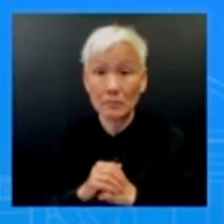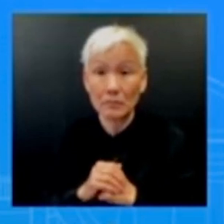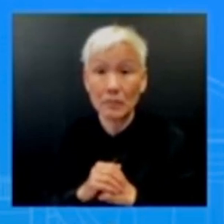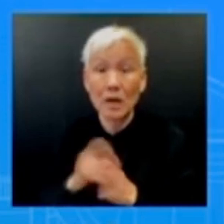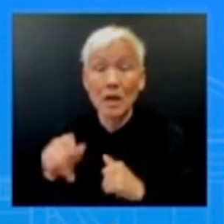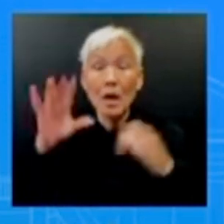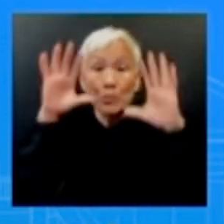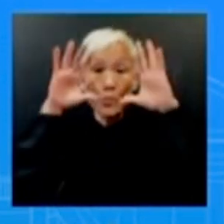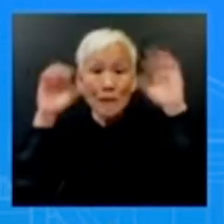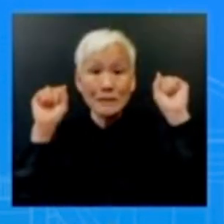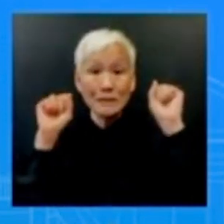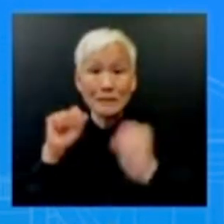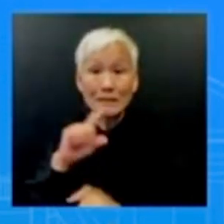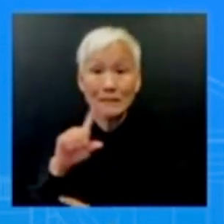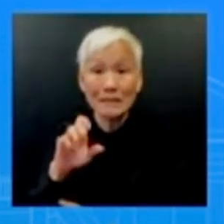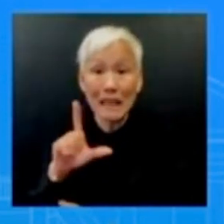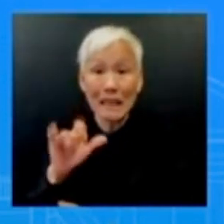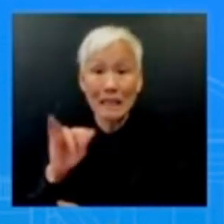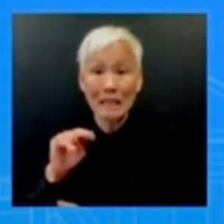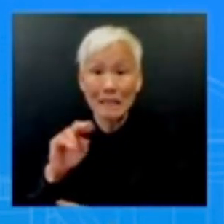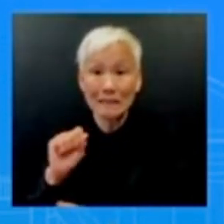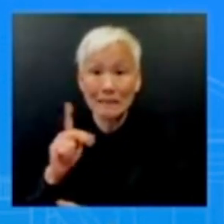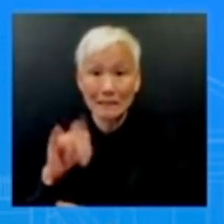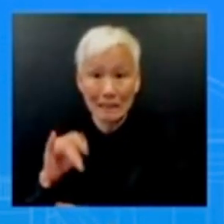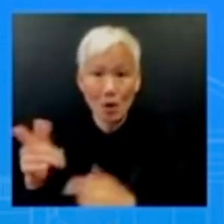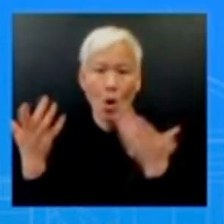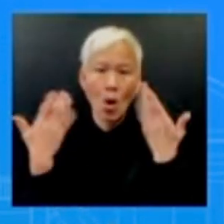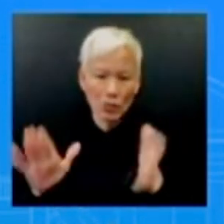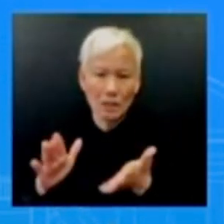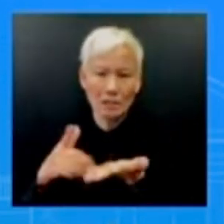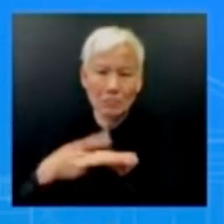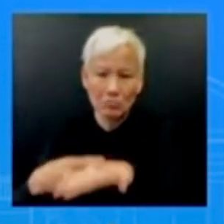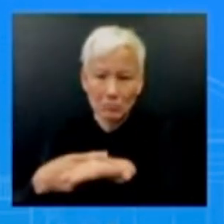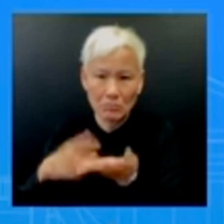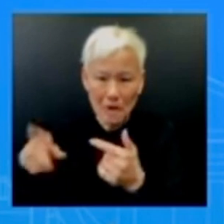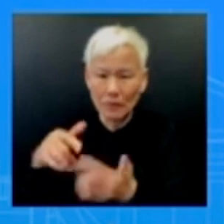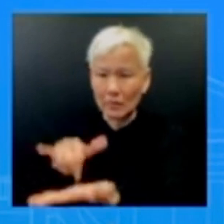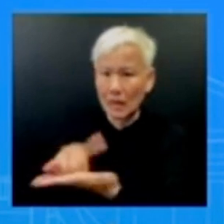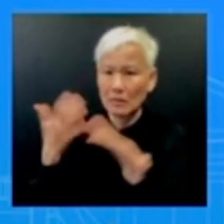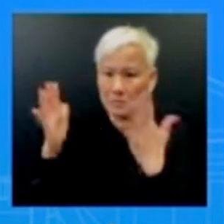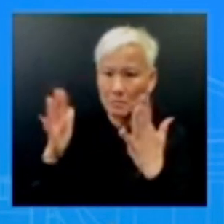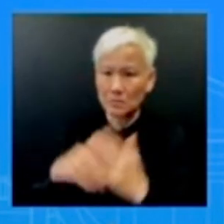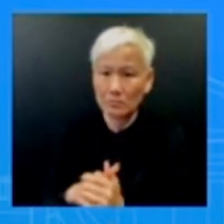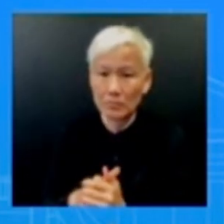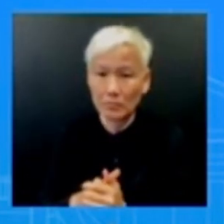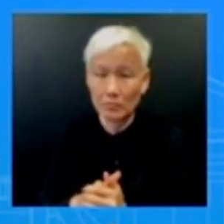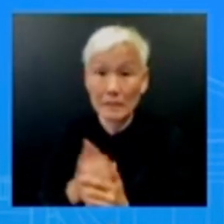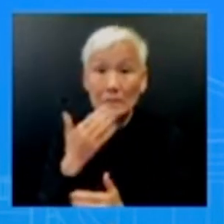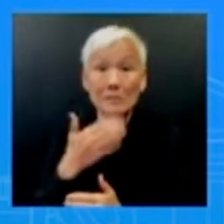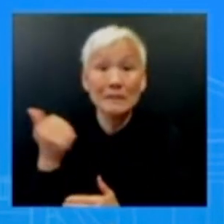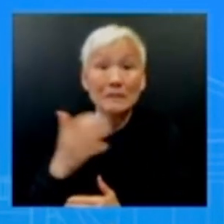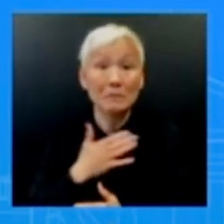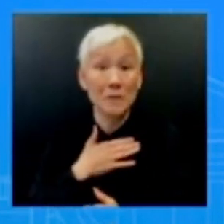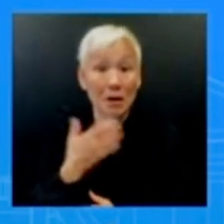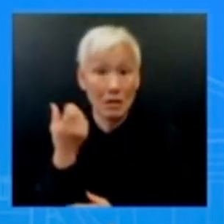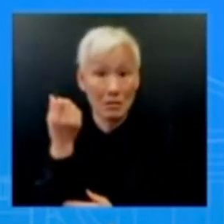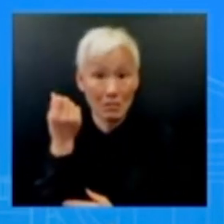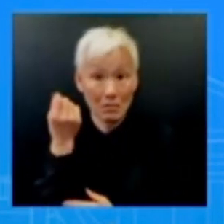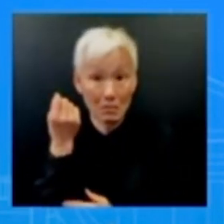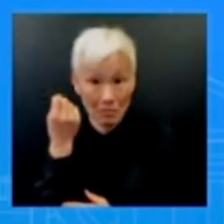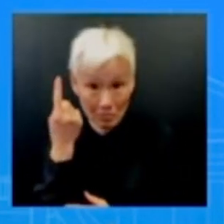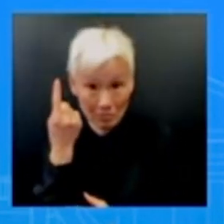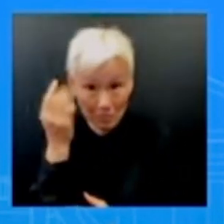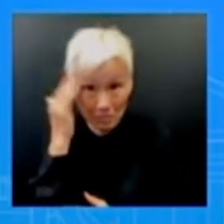not going to speak for him or his administration. To the best of my knowledge, I know of no conversations between the